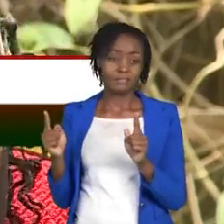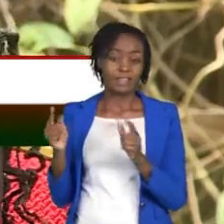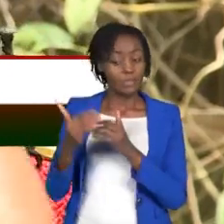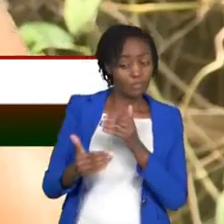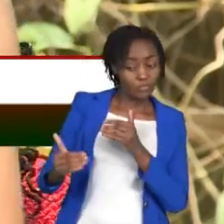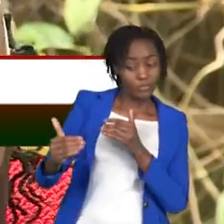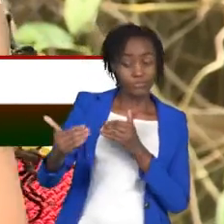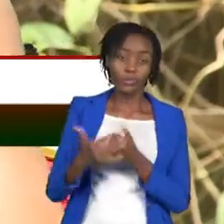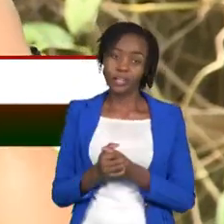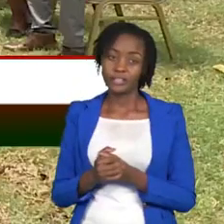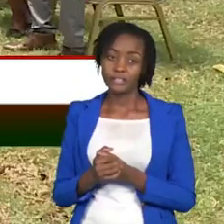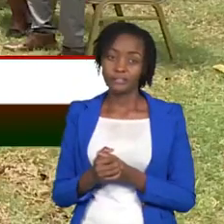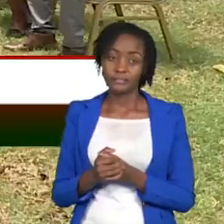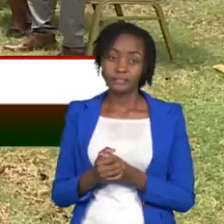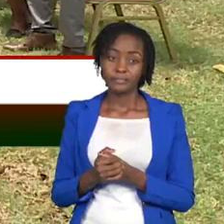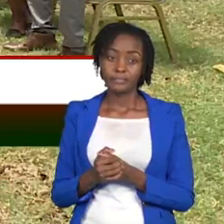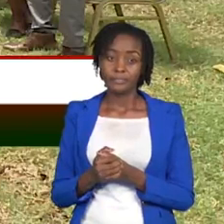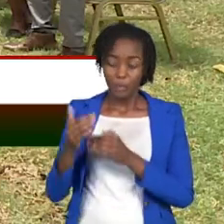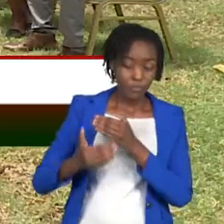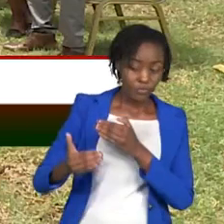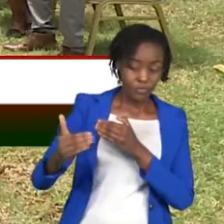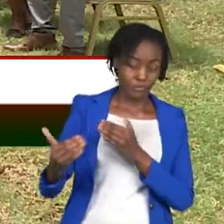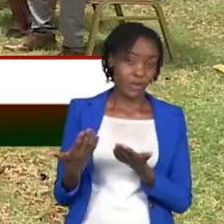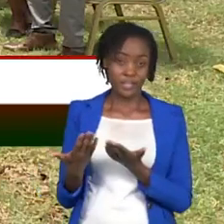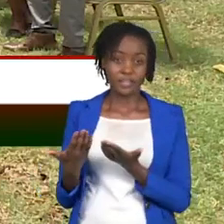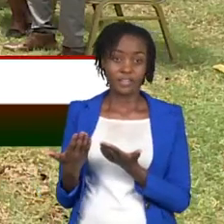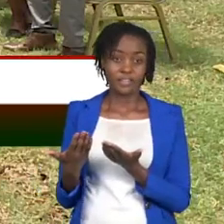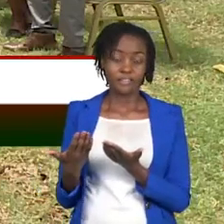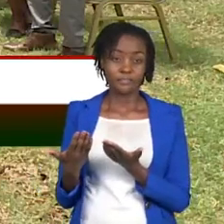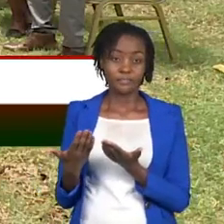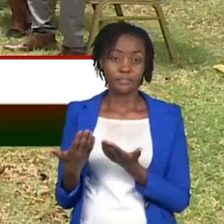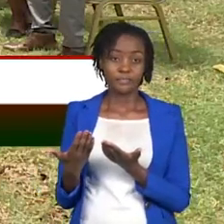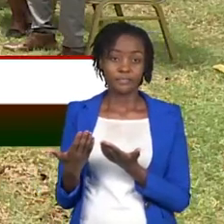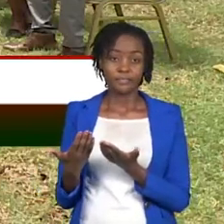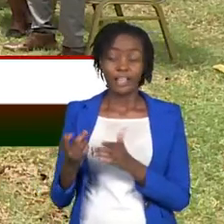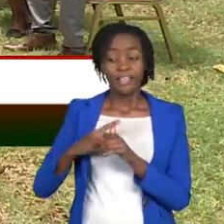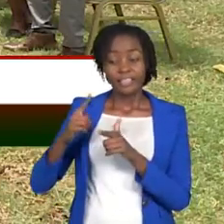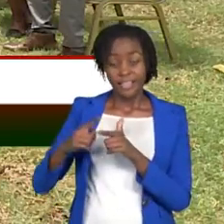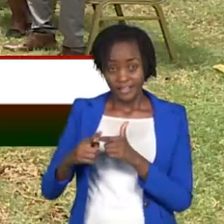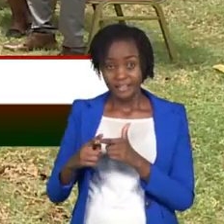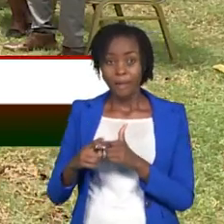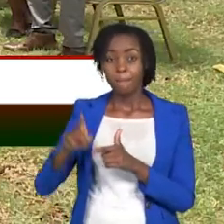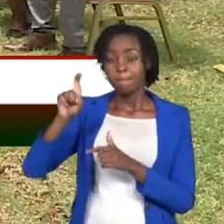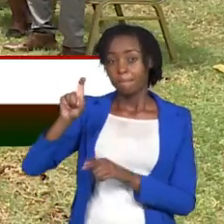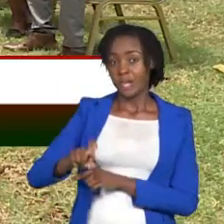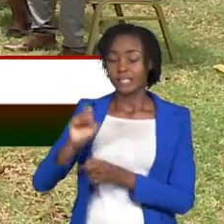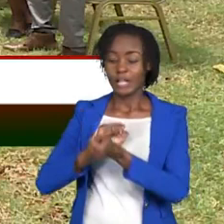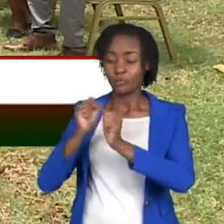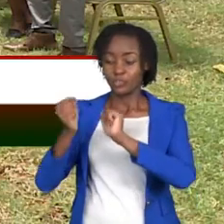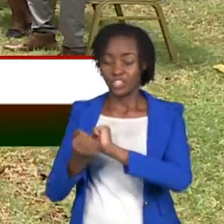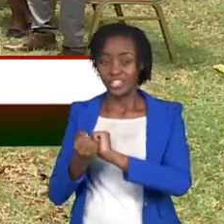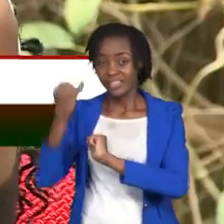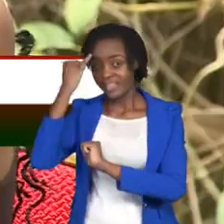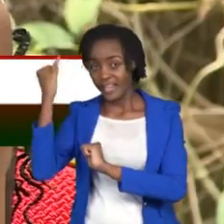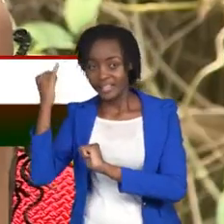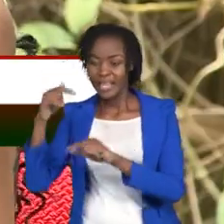are things that have been happening. So in moving forward, adding to what Eugene has said, then we need to not only change the narrative,